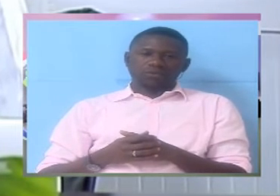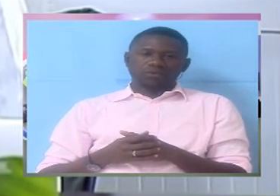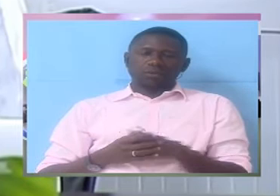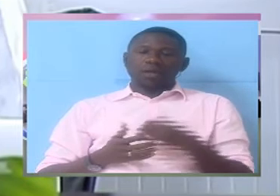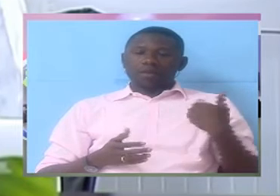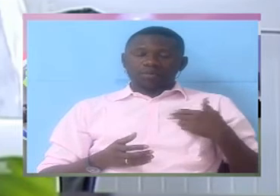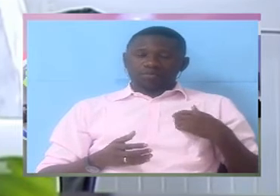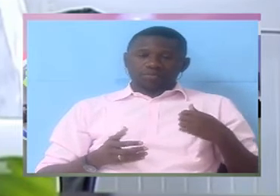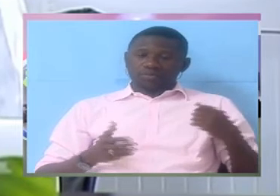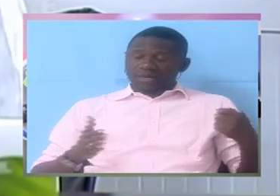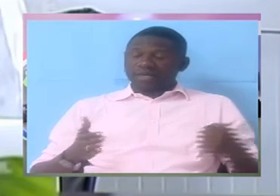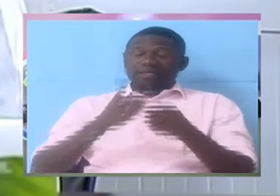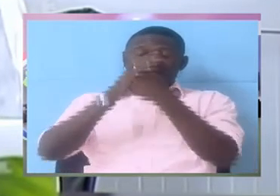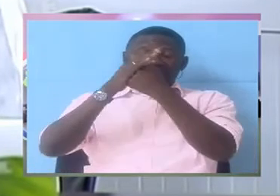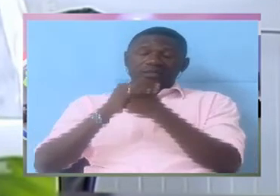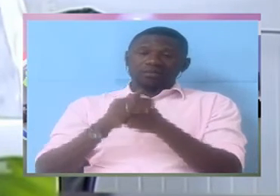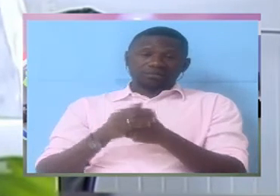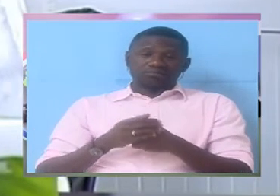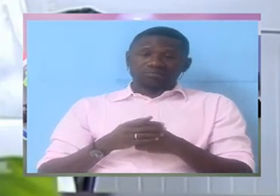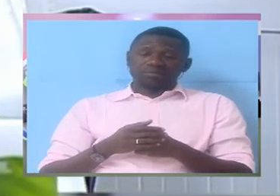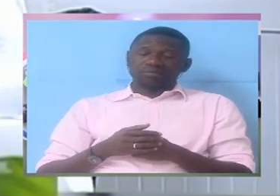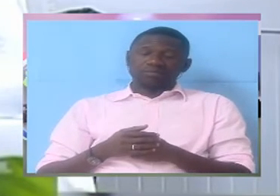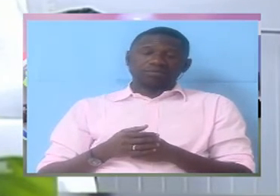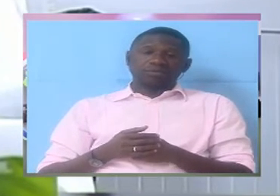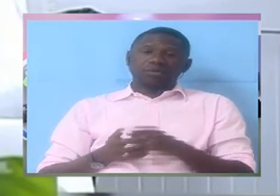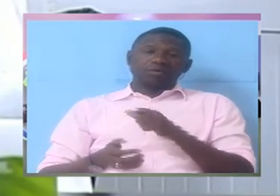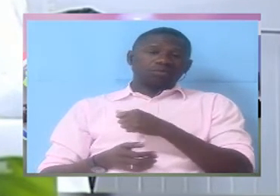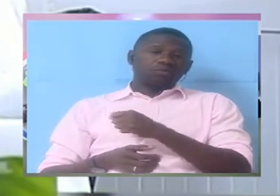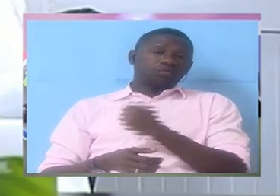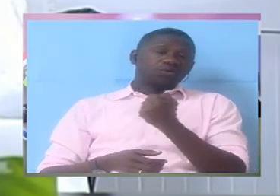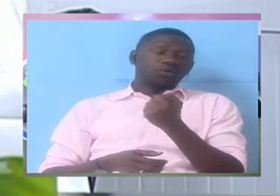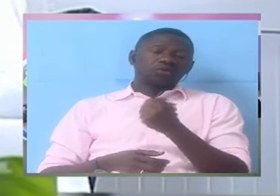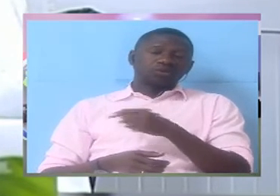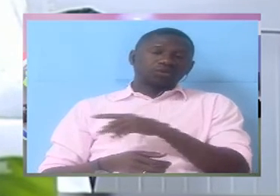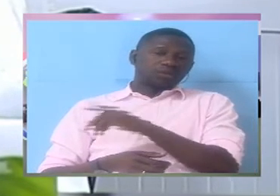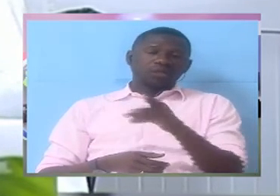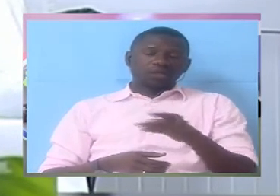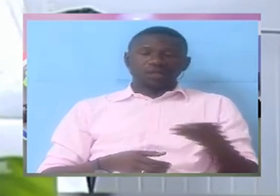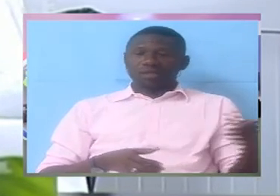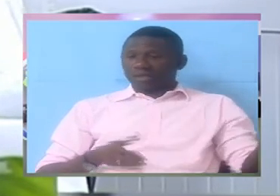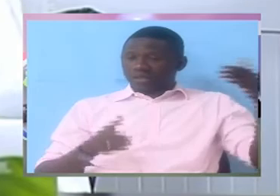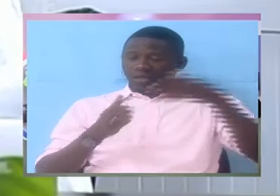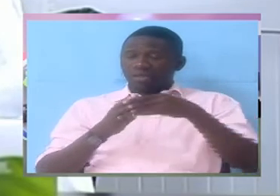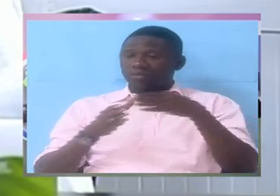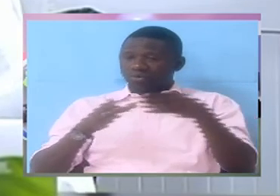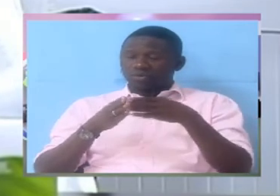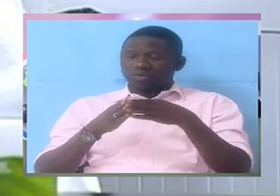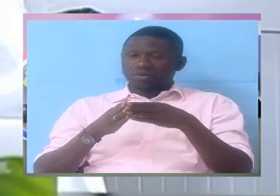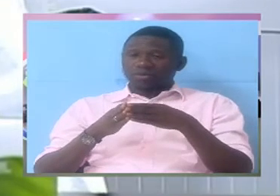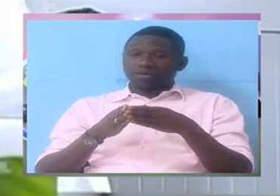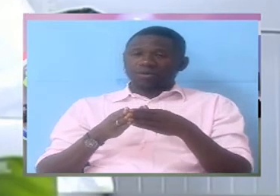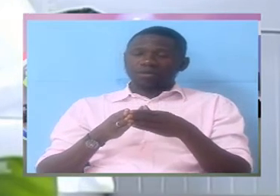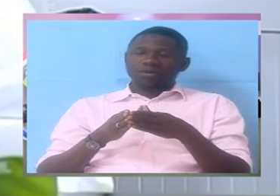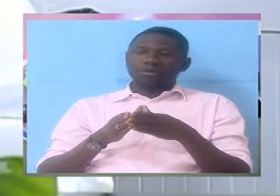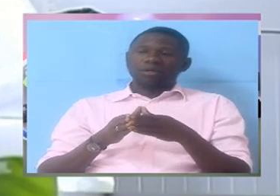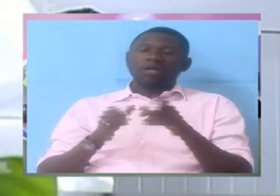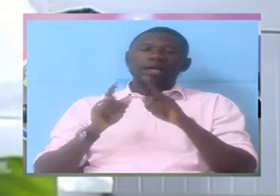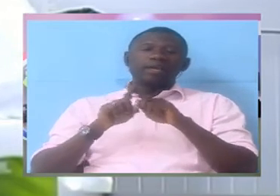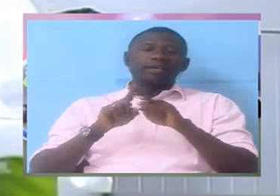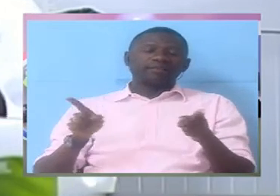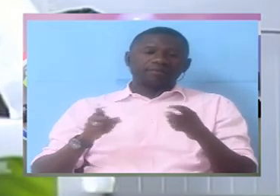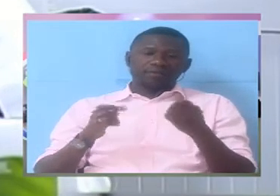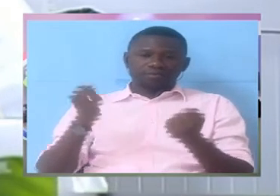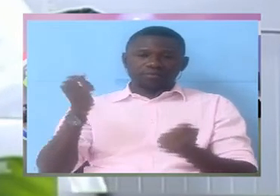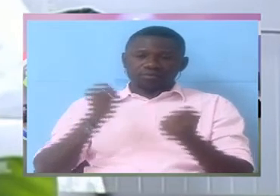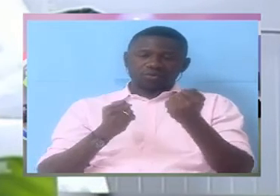on them. Mulu sapite kanjele. Because they came together, I think. A different vehicle brought the